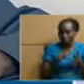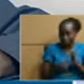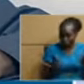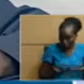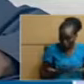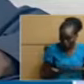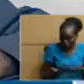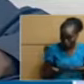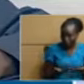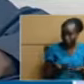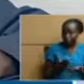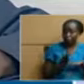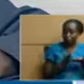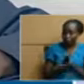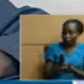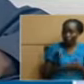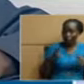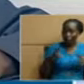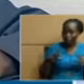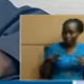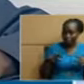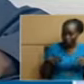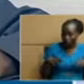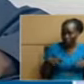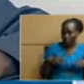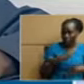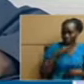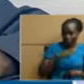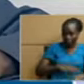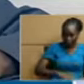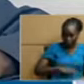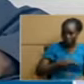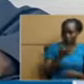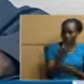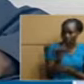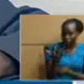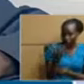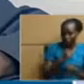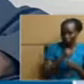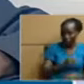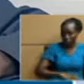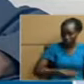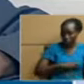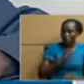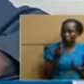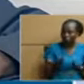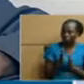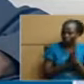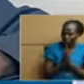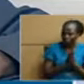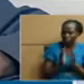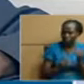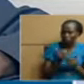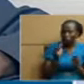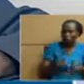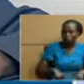is that while the retirement age at NSSF is 55, just be assured that you'll actually live longer in retirement, and